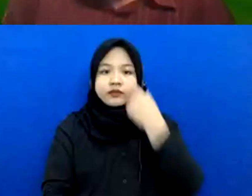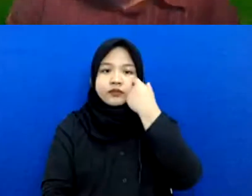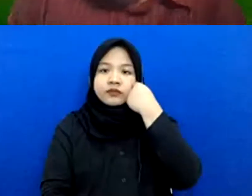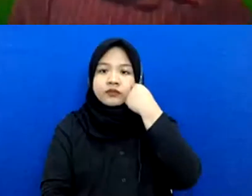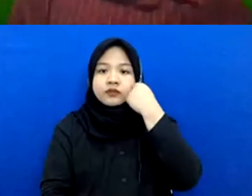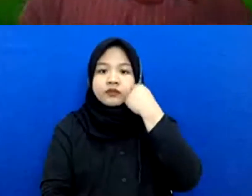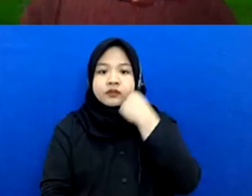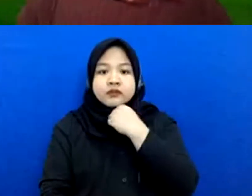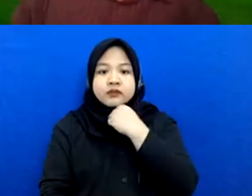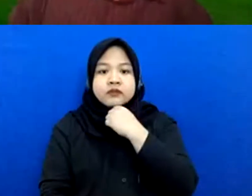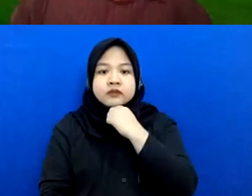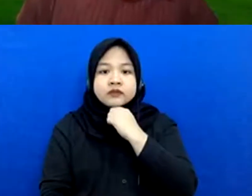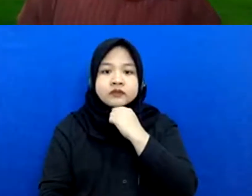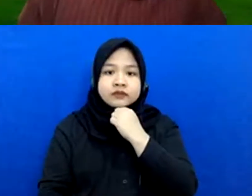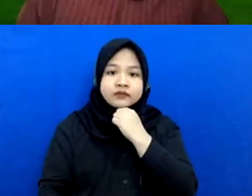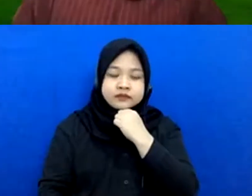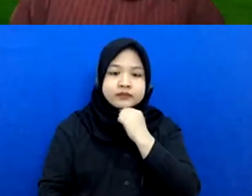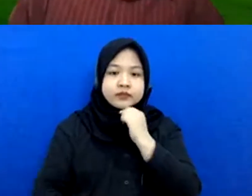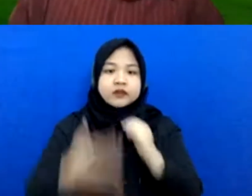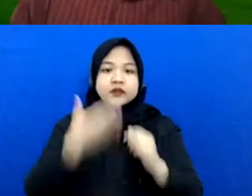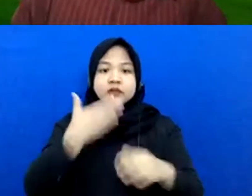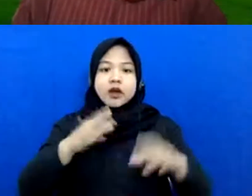Thank you, Group 4. Yeah.